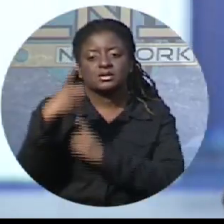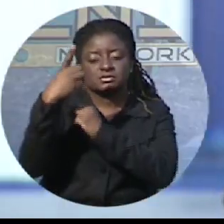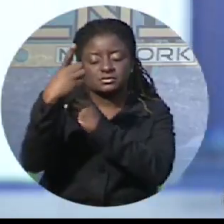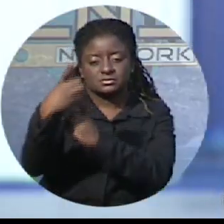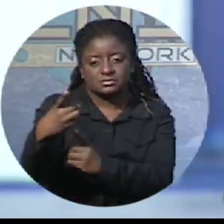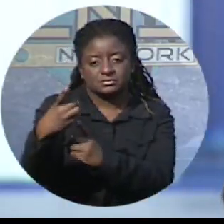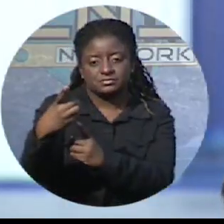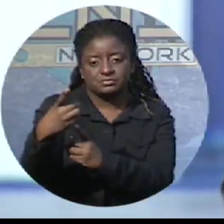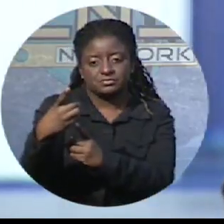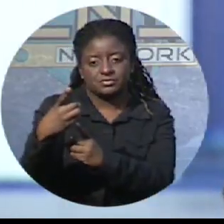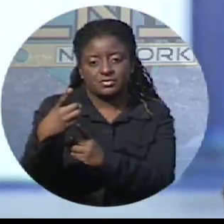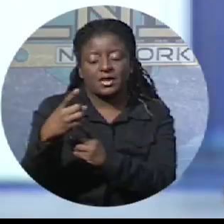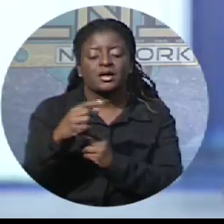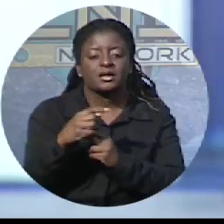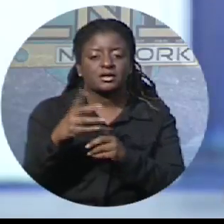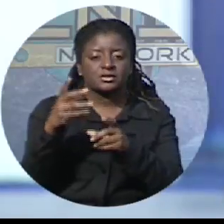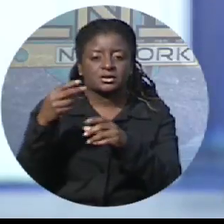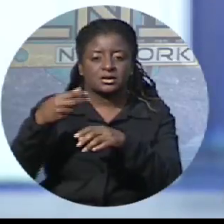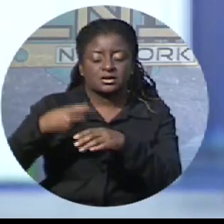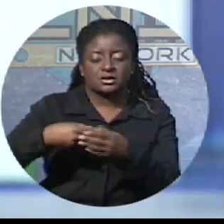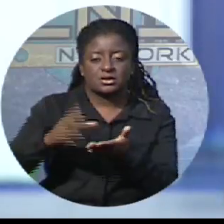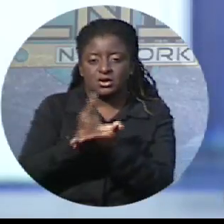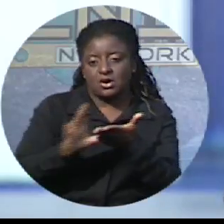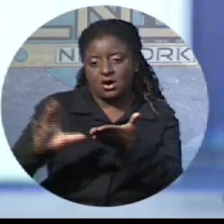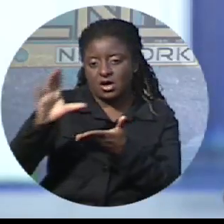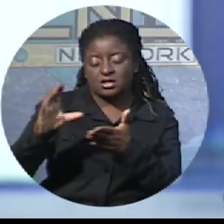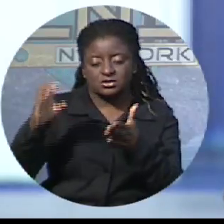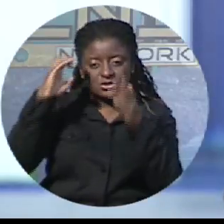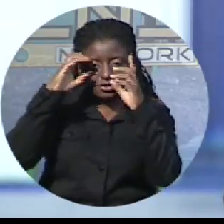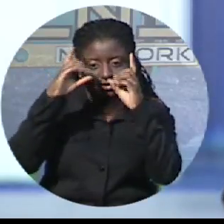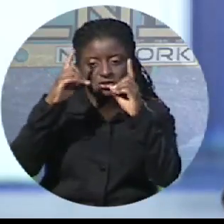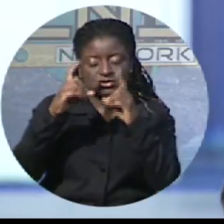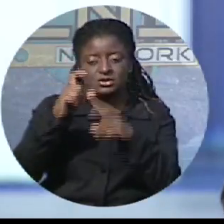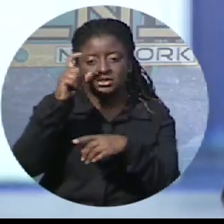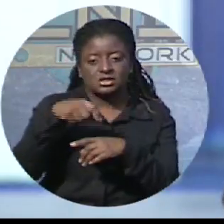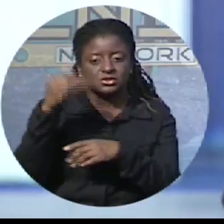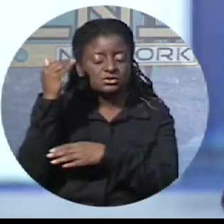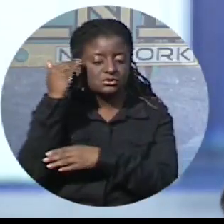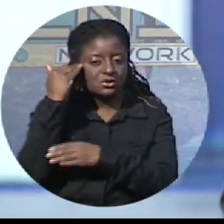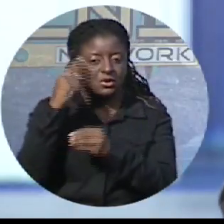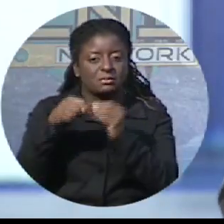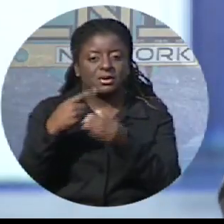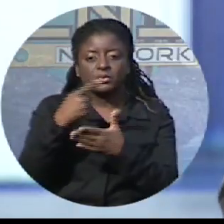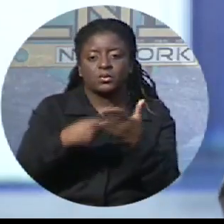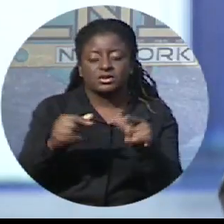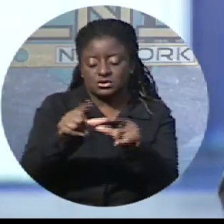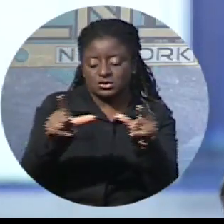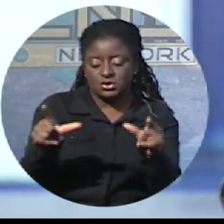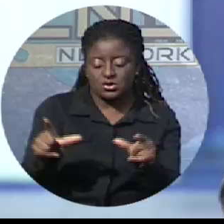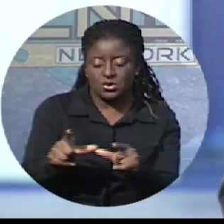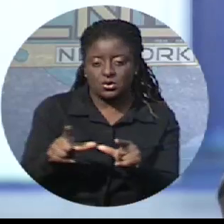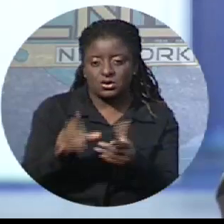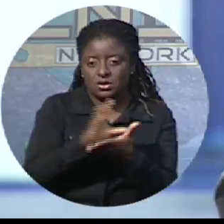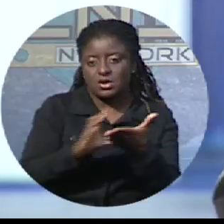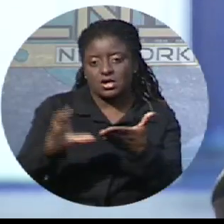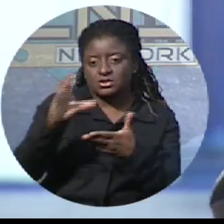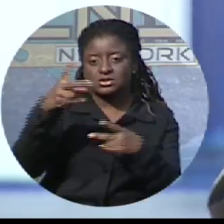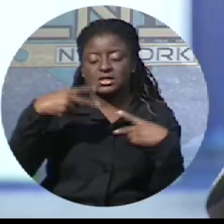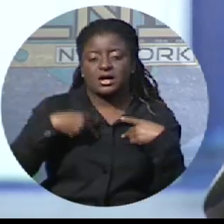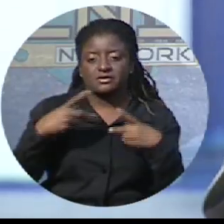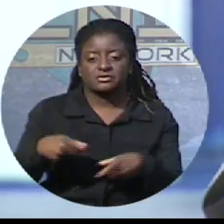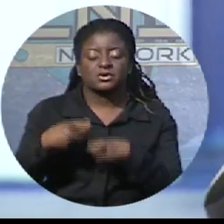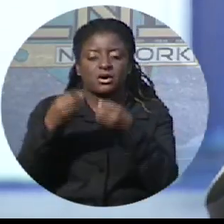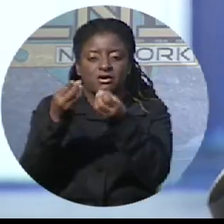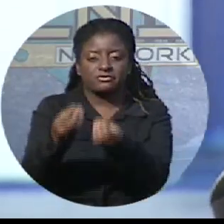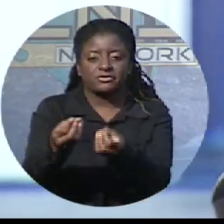tertiary education must be made aware of what our local institutions have to offer. They must also find